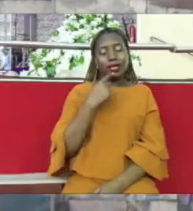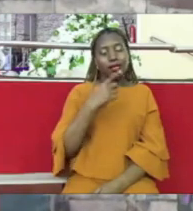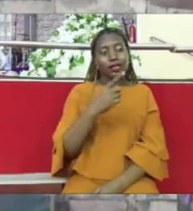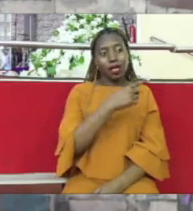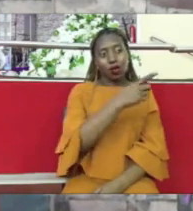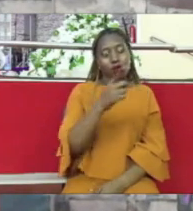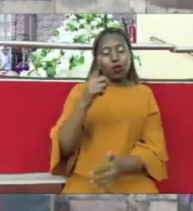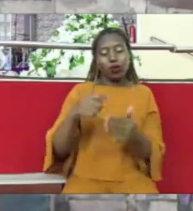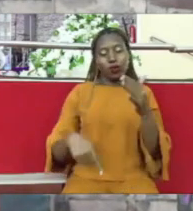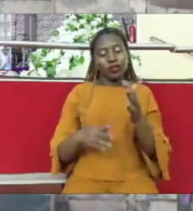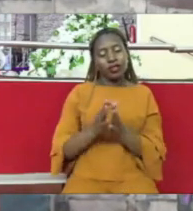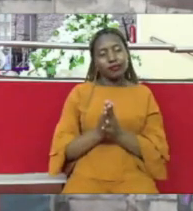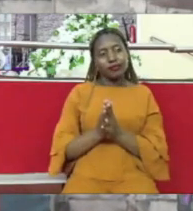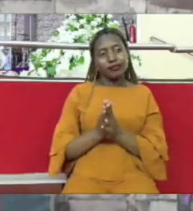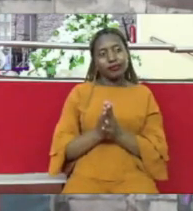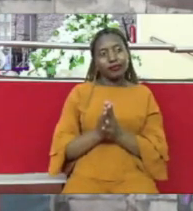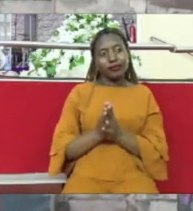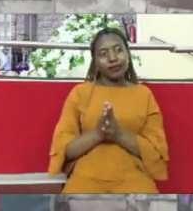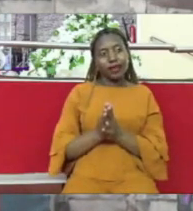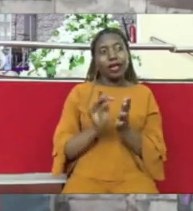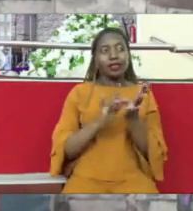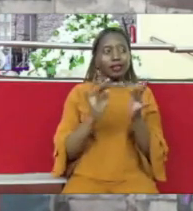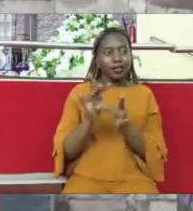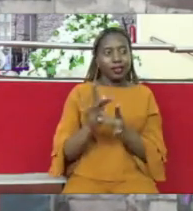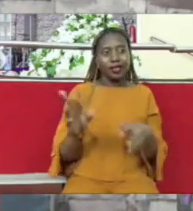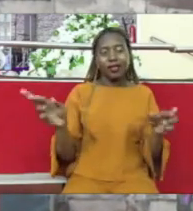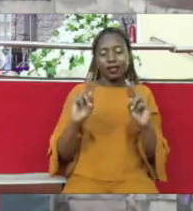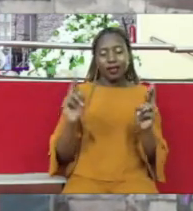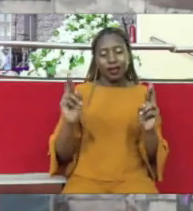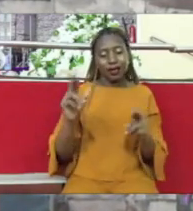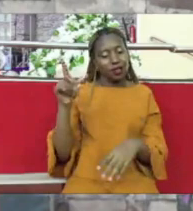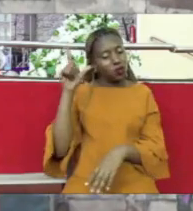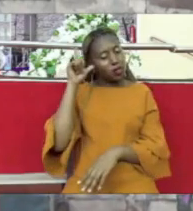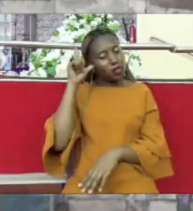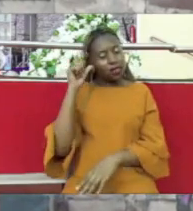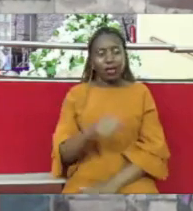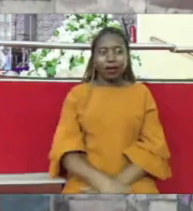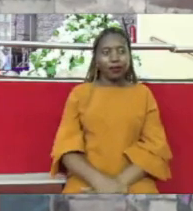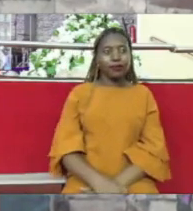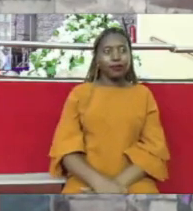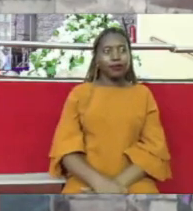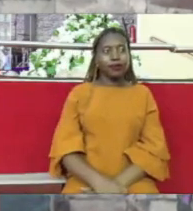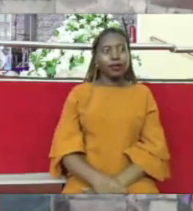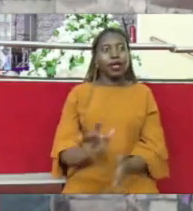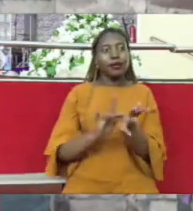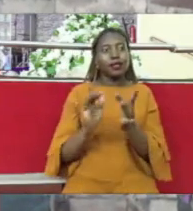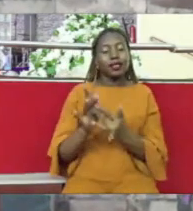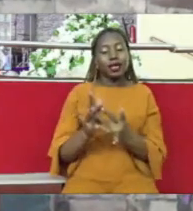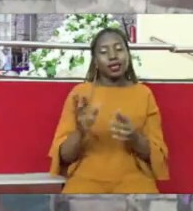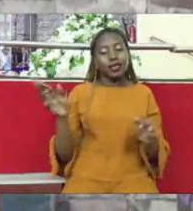Zion, that Jesus is willing to listen. He is willing to give